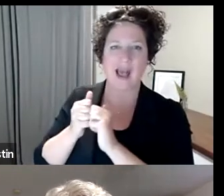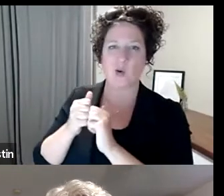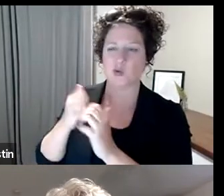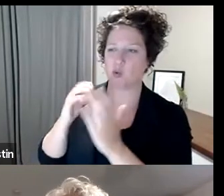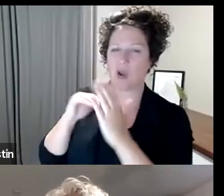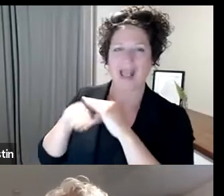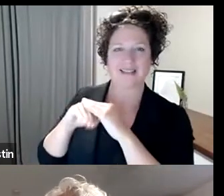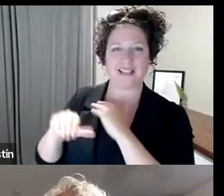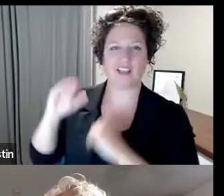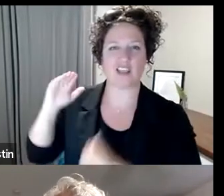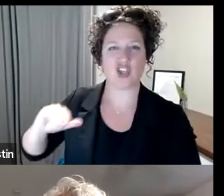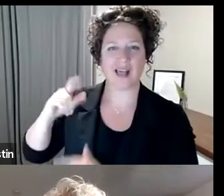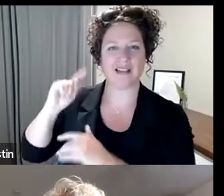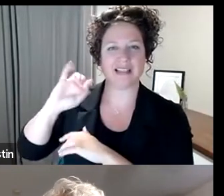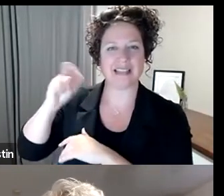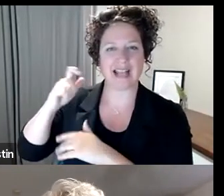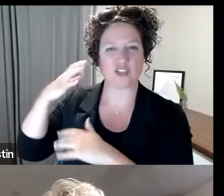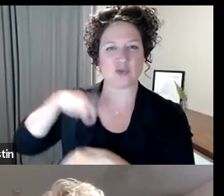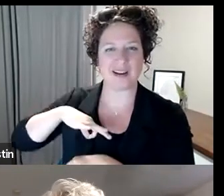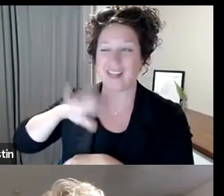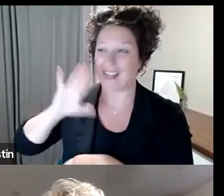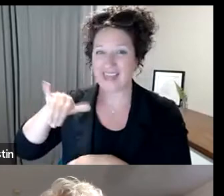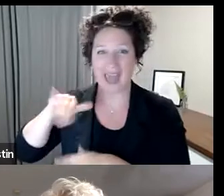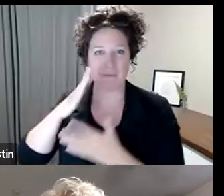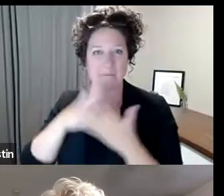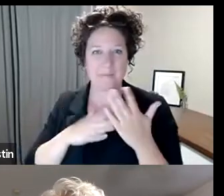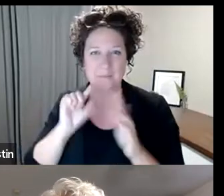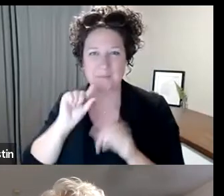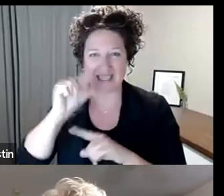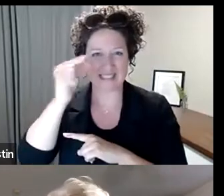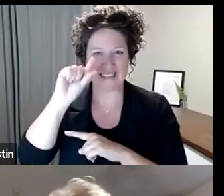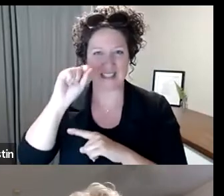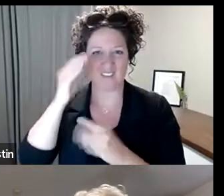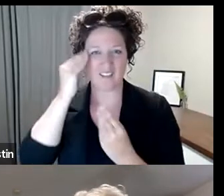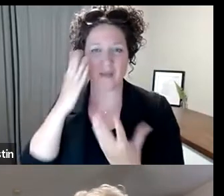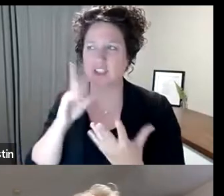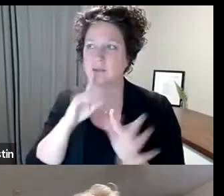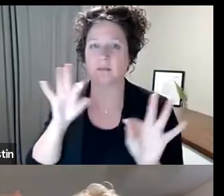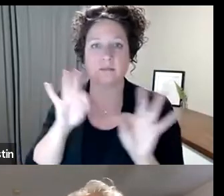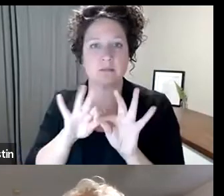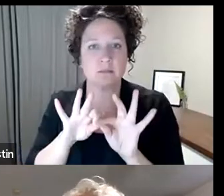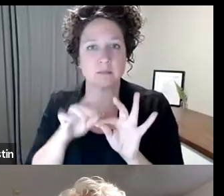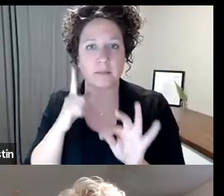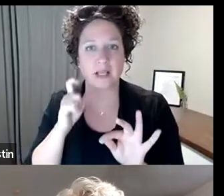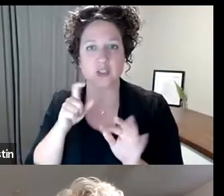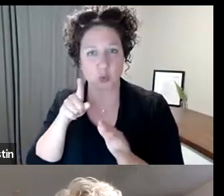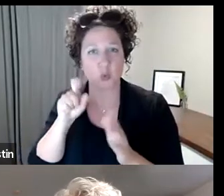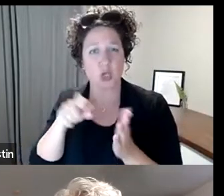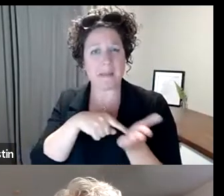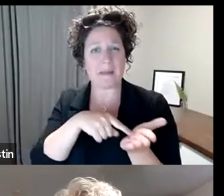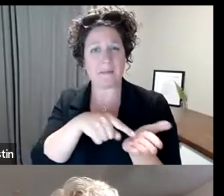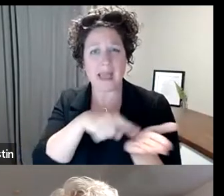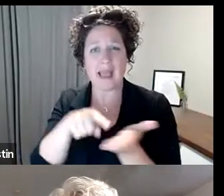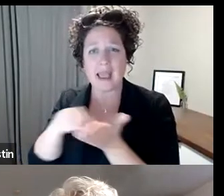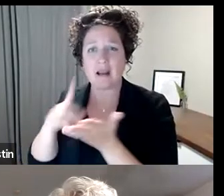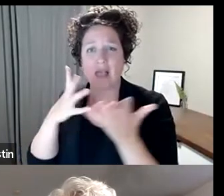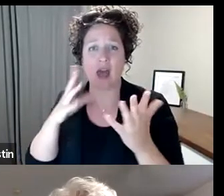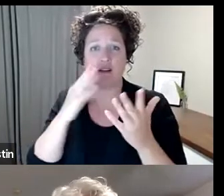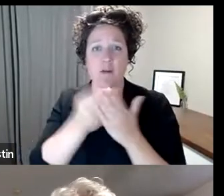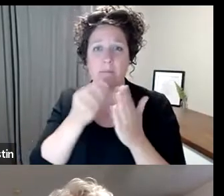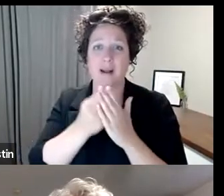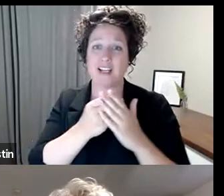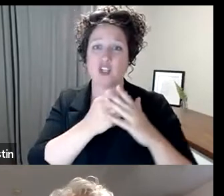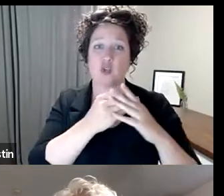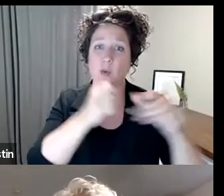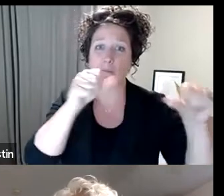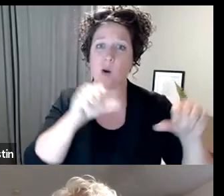credit, for example, that piece of information is essential, because you could be paying a lot of money to put ads on buses or